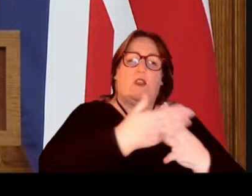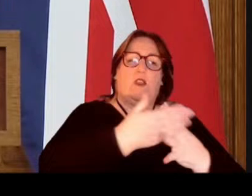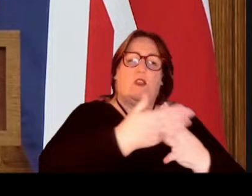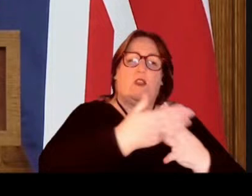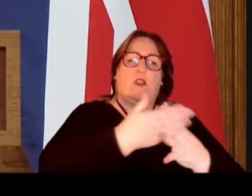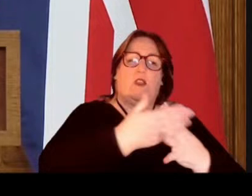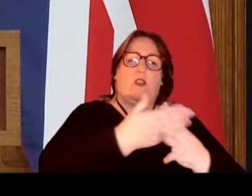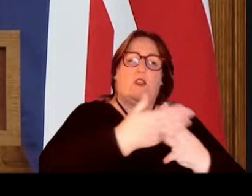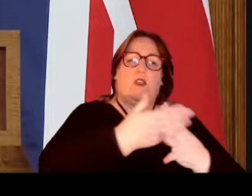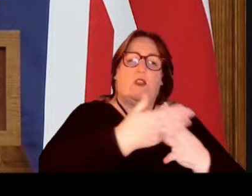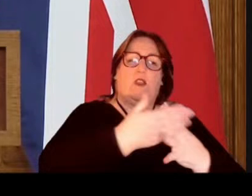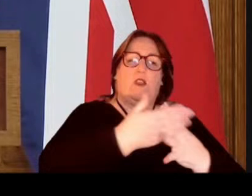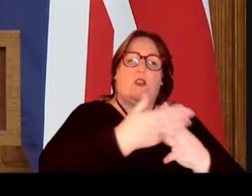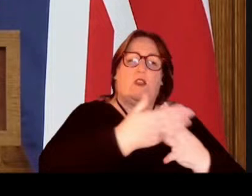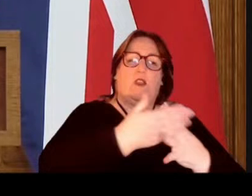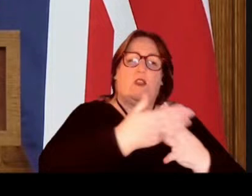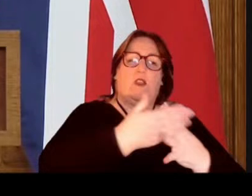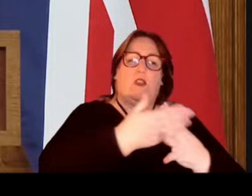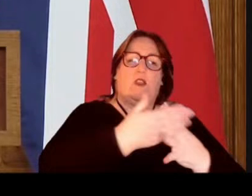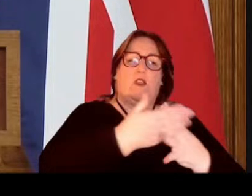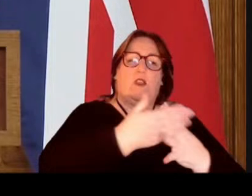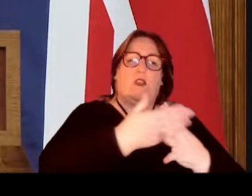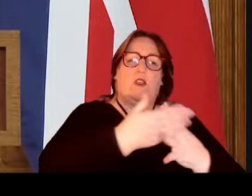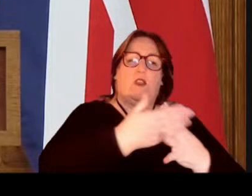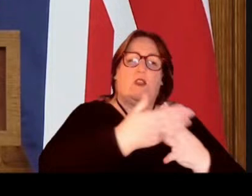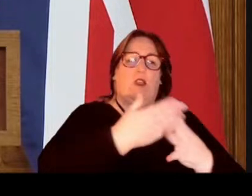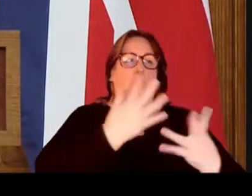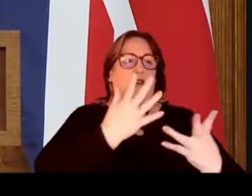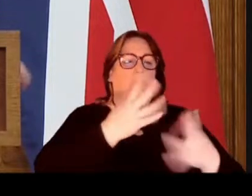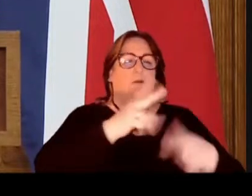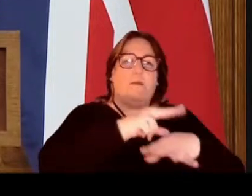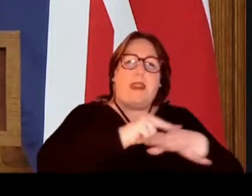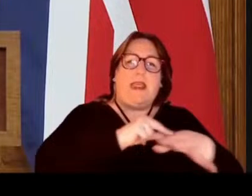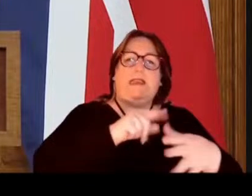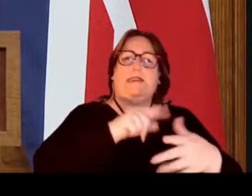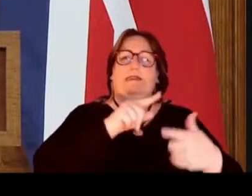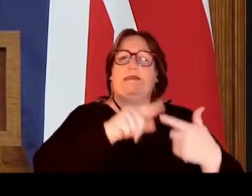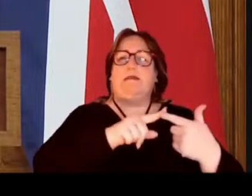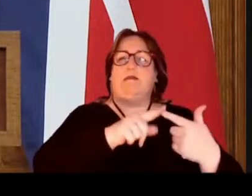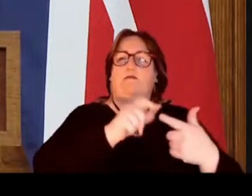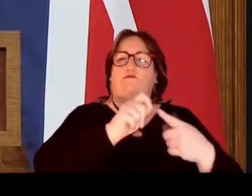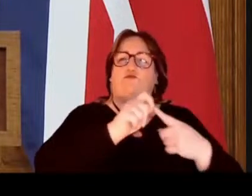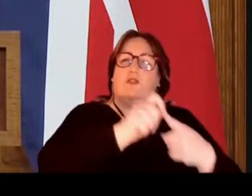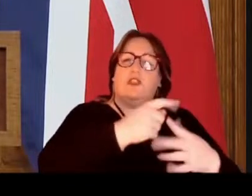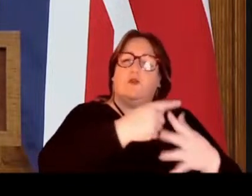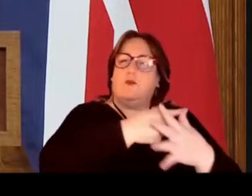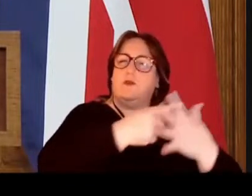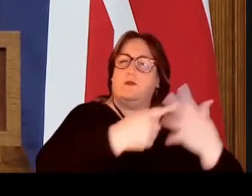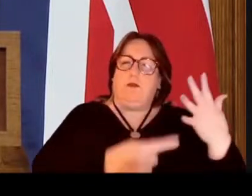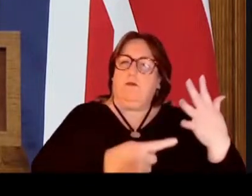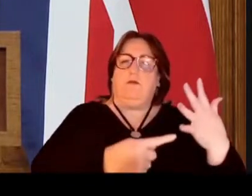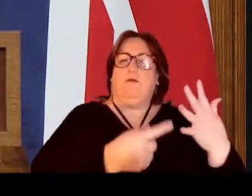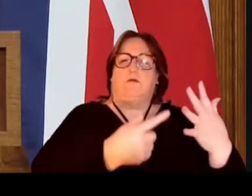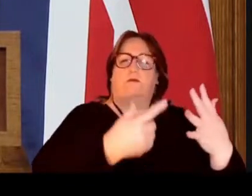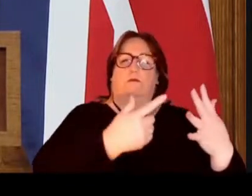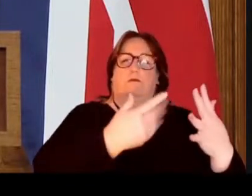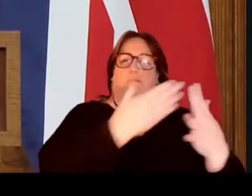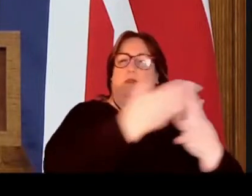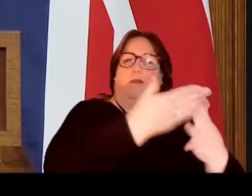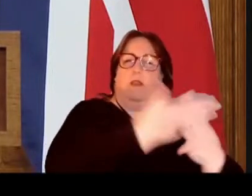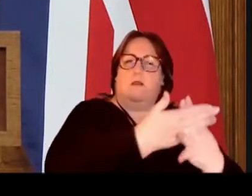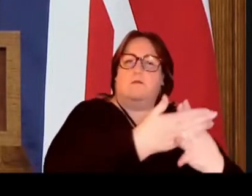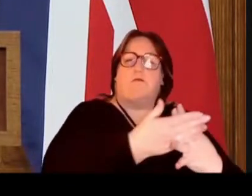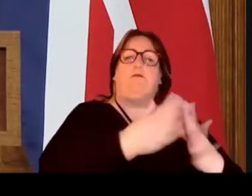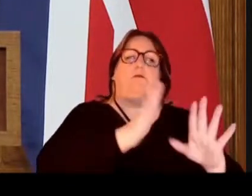very strange. Yeah. Carry on, Jeff. Yeah, it's very selective. Well, yesterday, thankfully, a measure